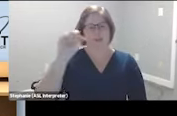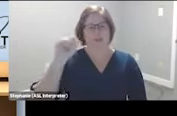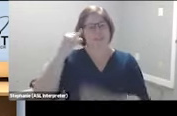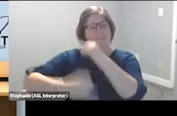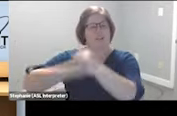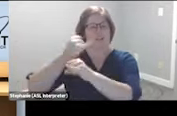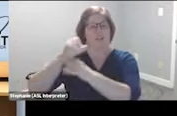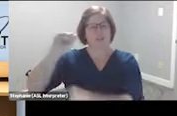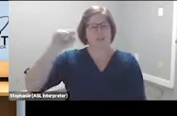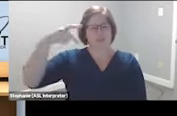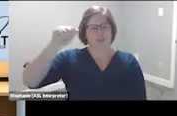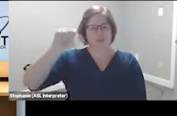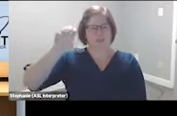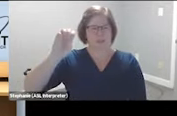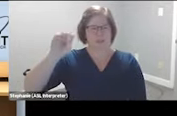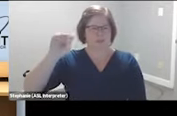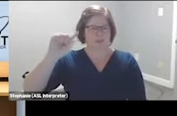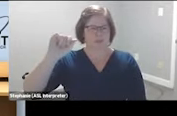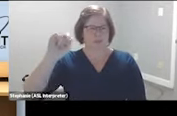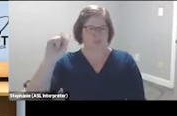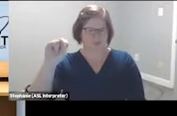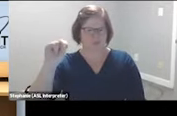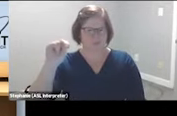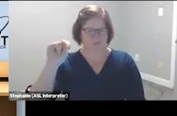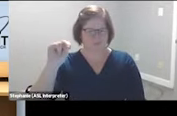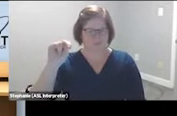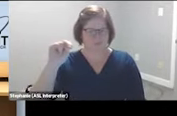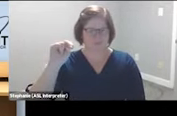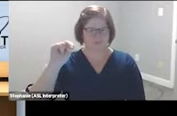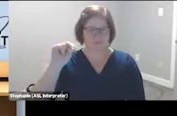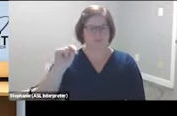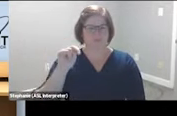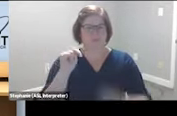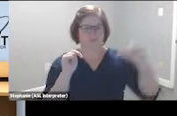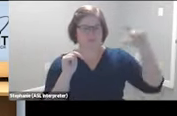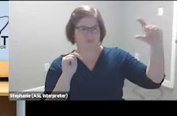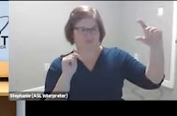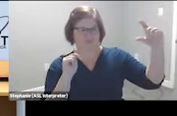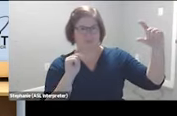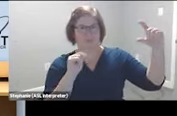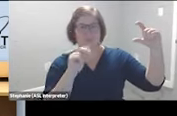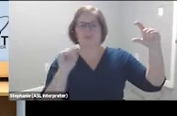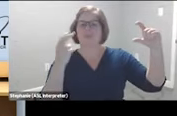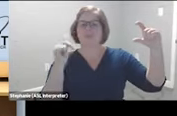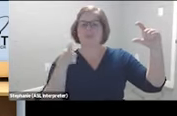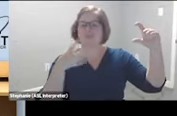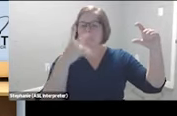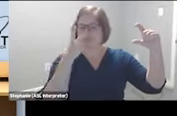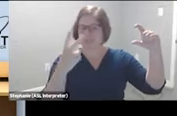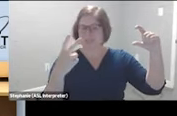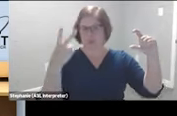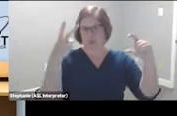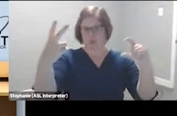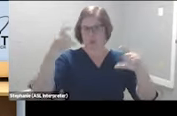Station, with the Earth in the background. And I'm showing two images on the